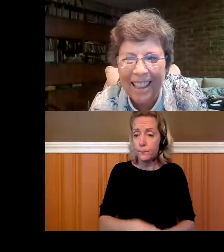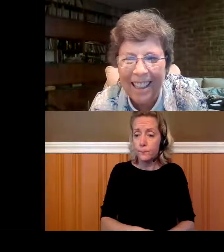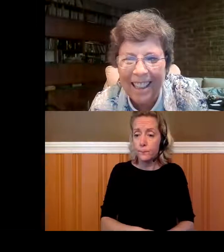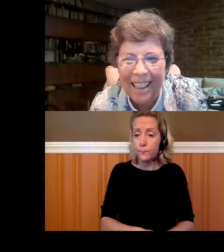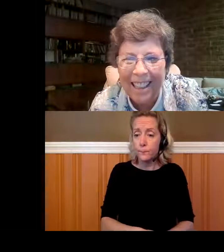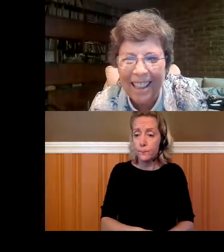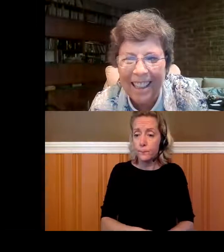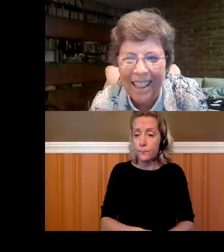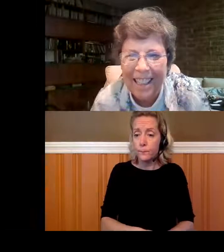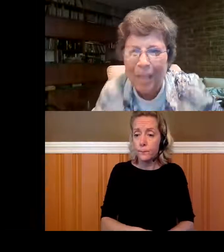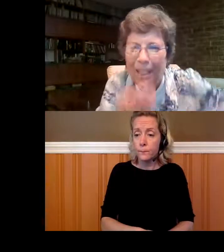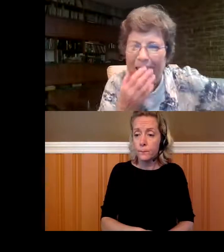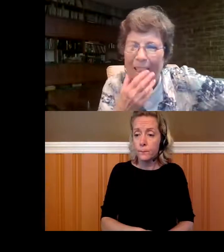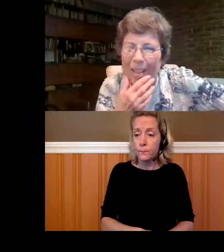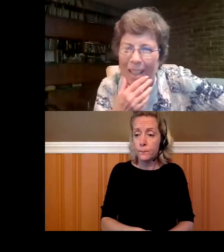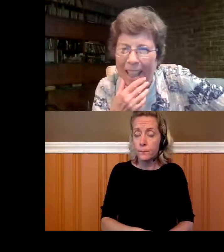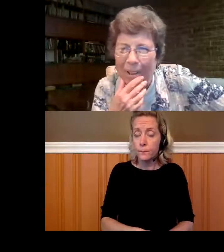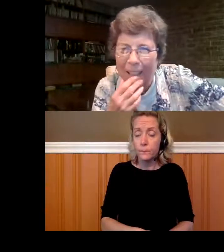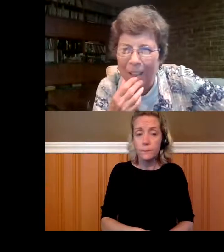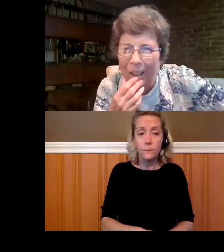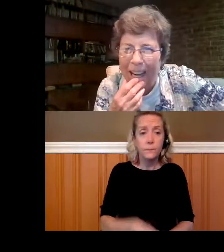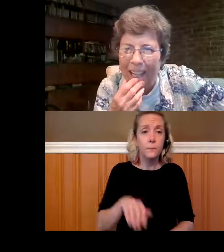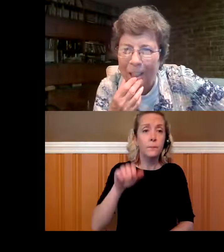Somebody said they saw an action.